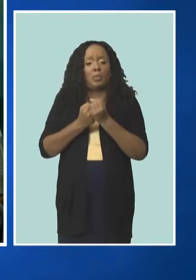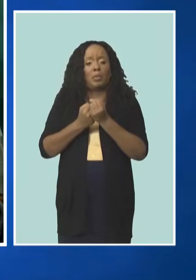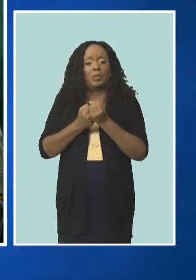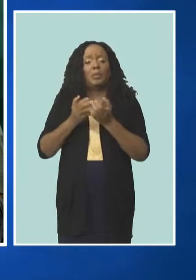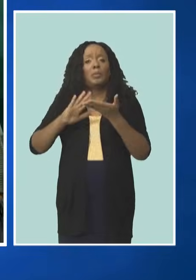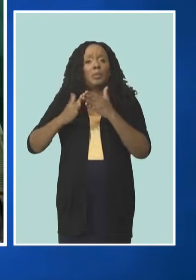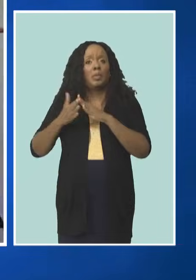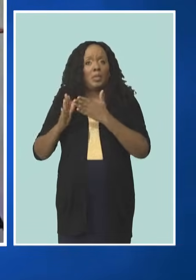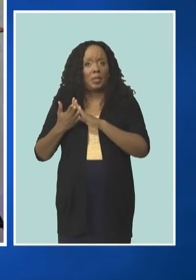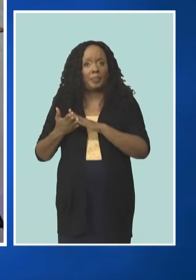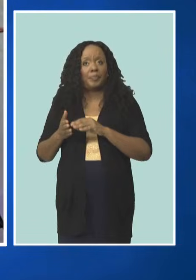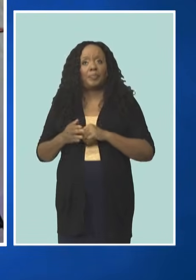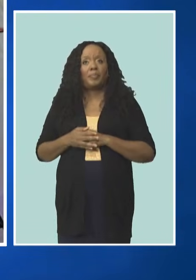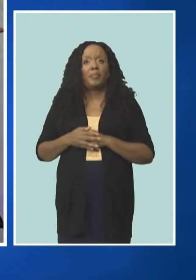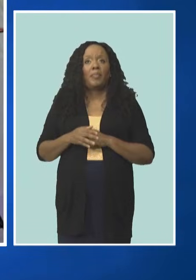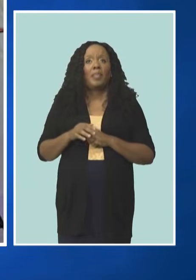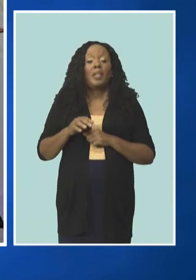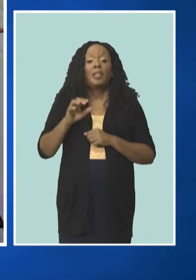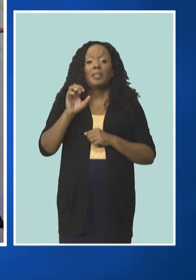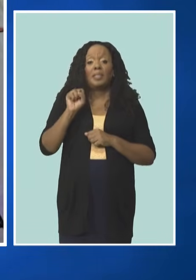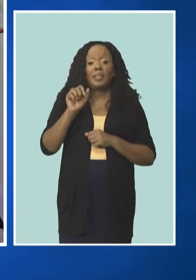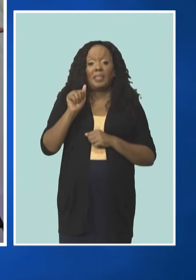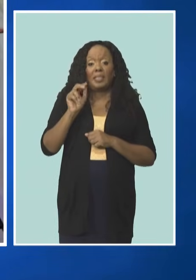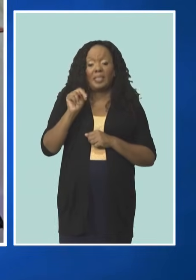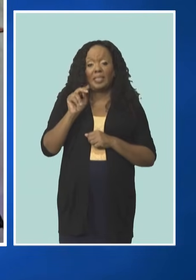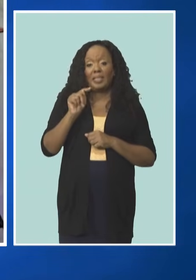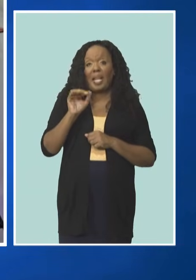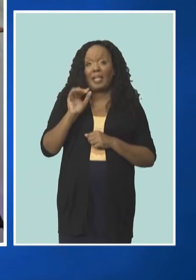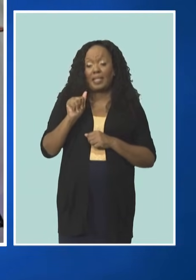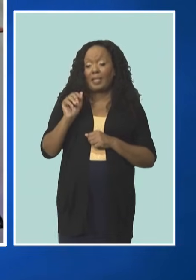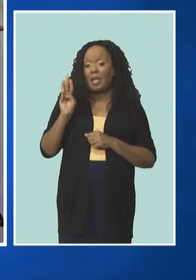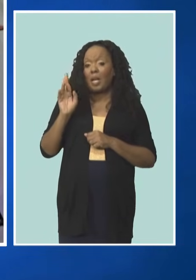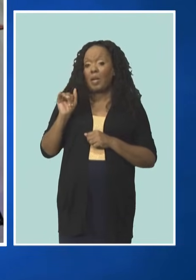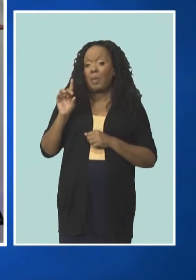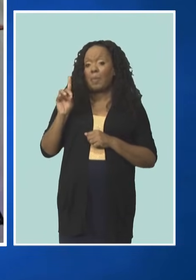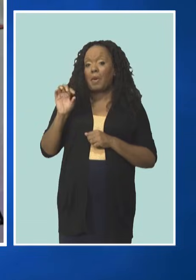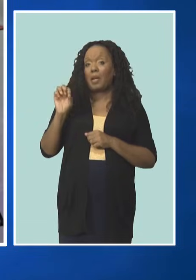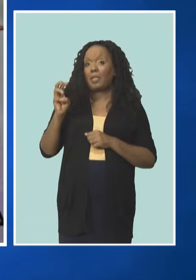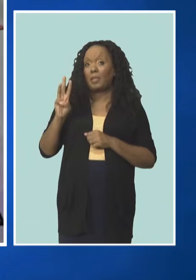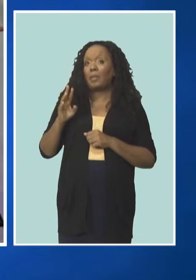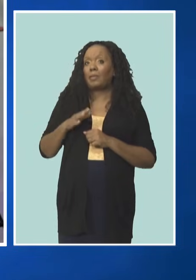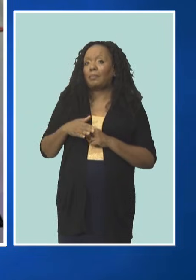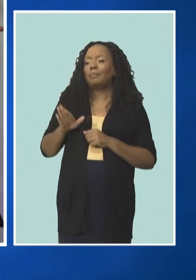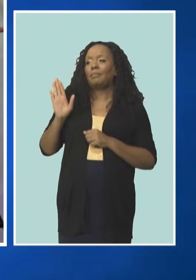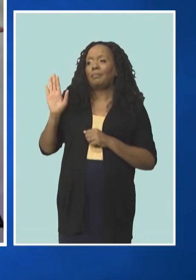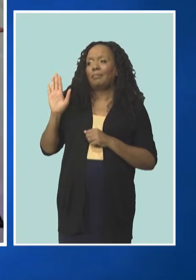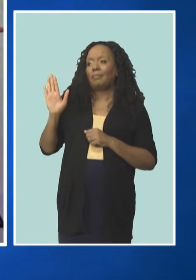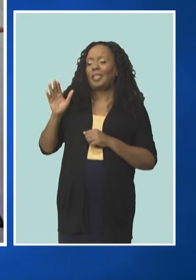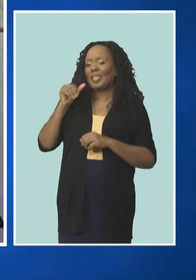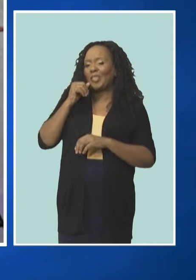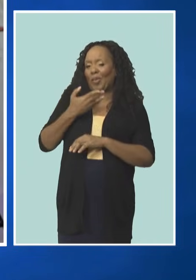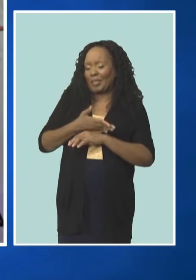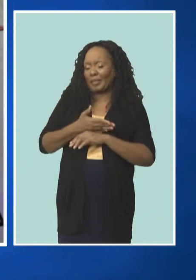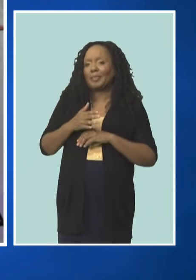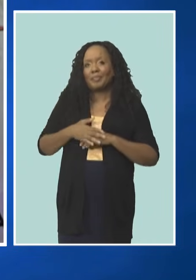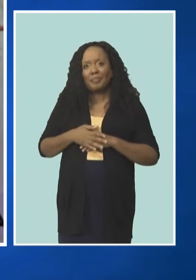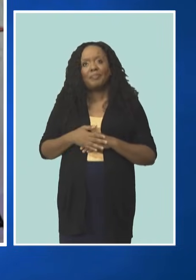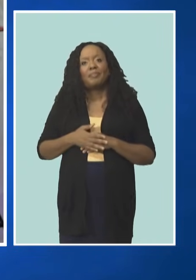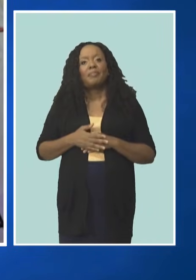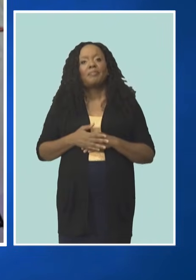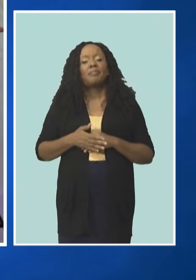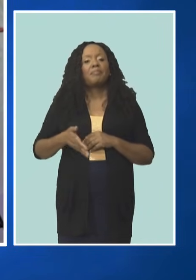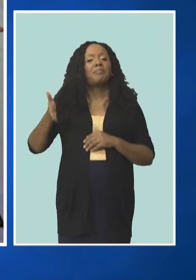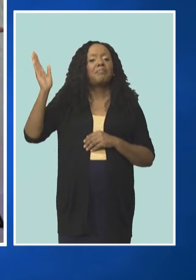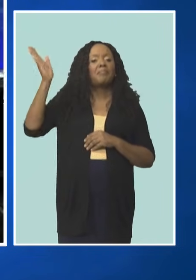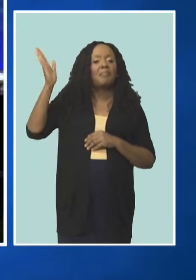Minister and a Member of Parliament for St. Michael South East, Santia Bradshaw, who is also the daughter of Delisle